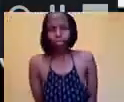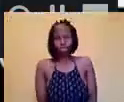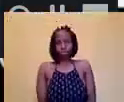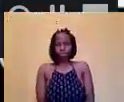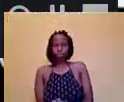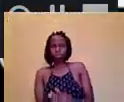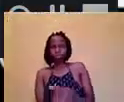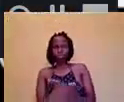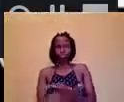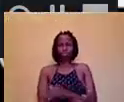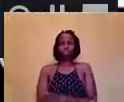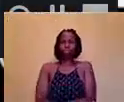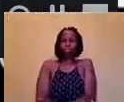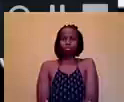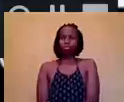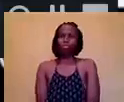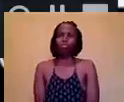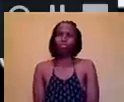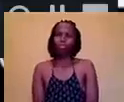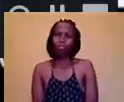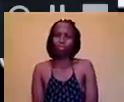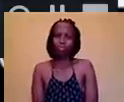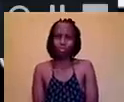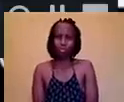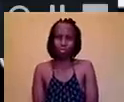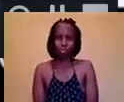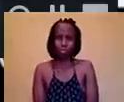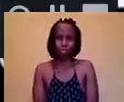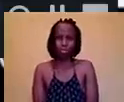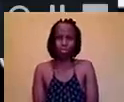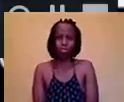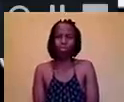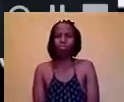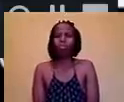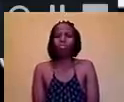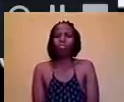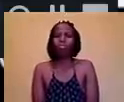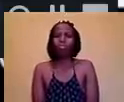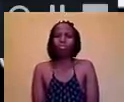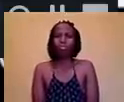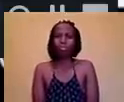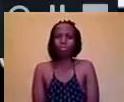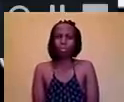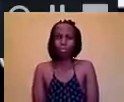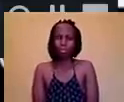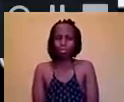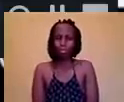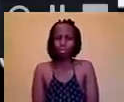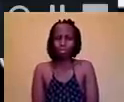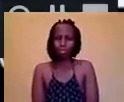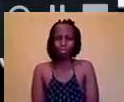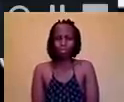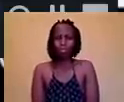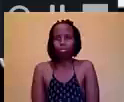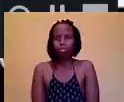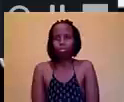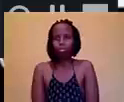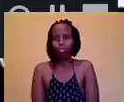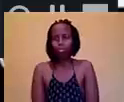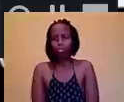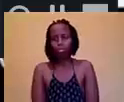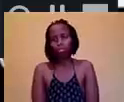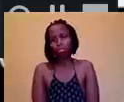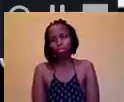PP is for portfolios or for practicals or for a project. Now we use those portfolios and practicals, we use